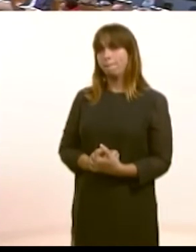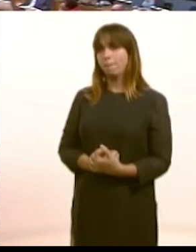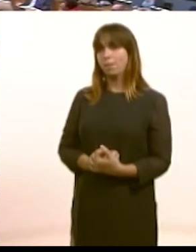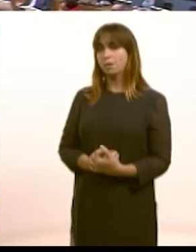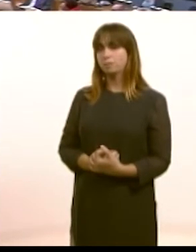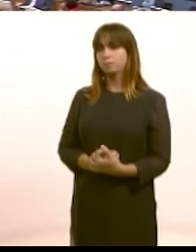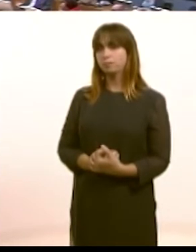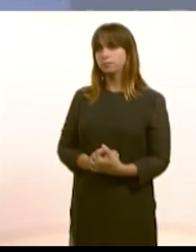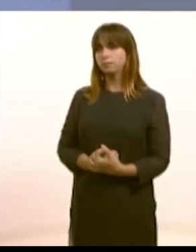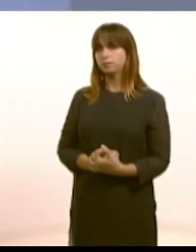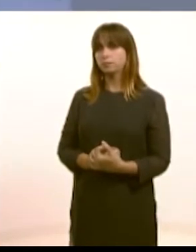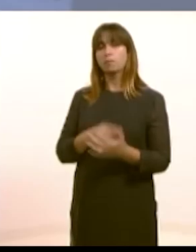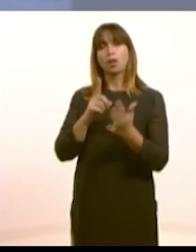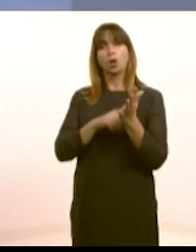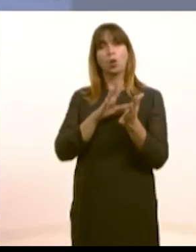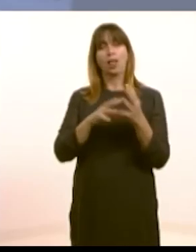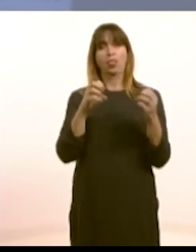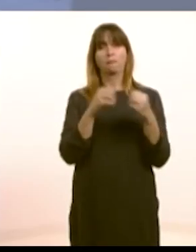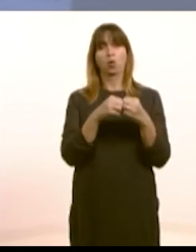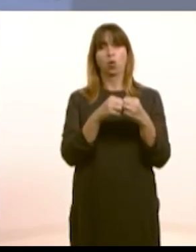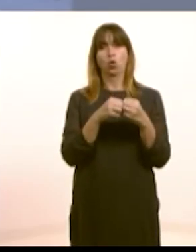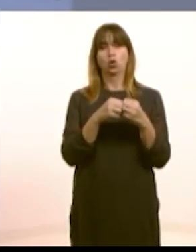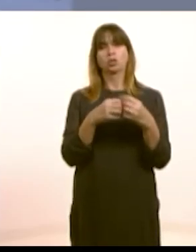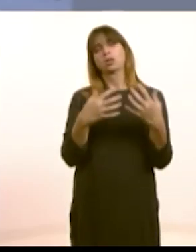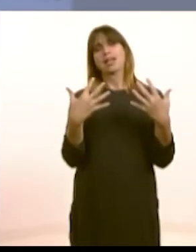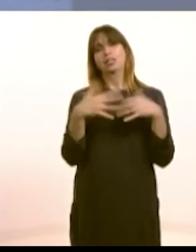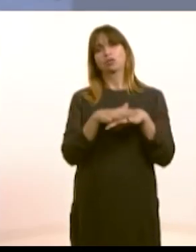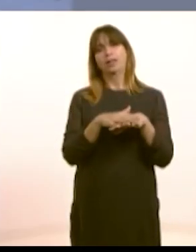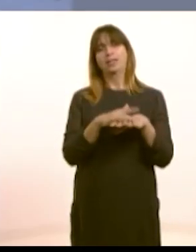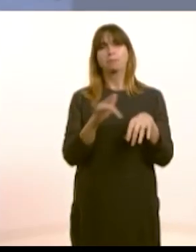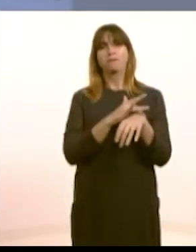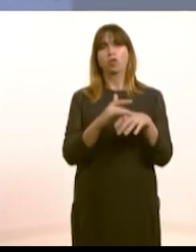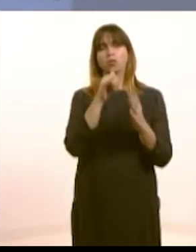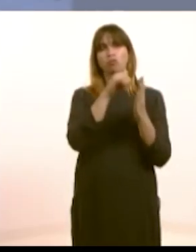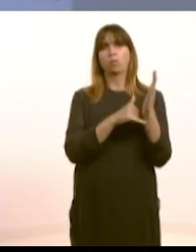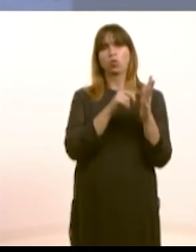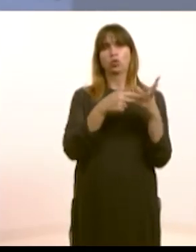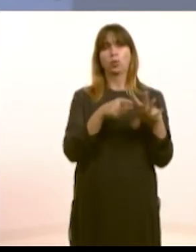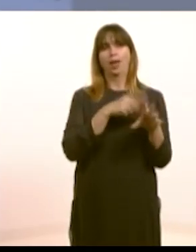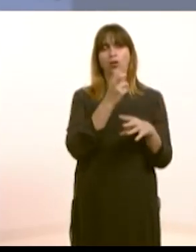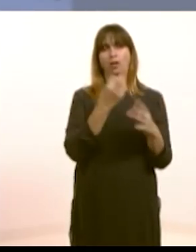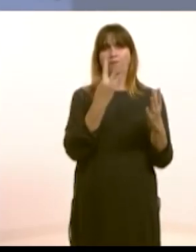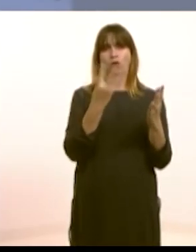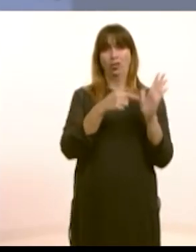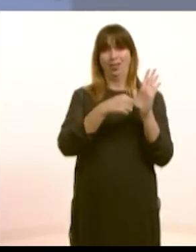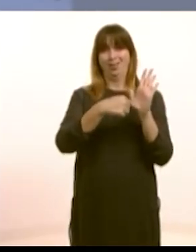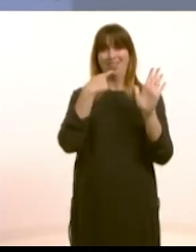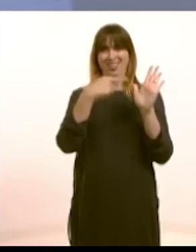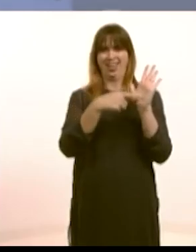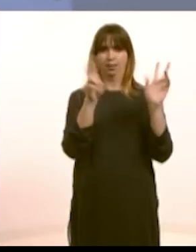First Minister, the Health Board's Integrated Performance Report of July 2014 states, and I